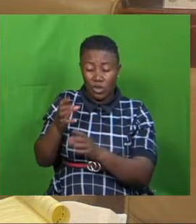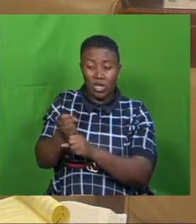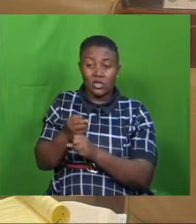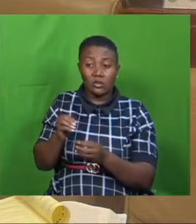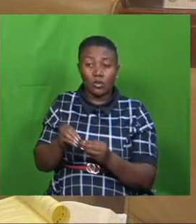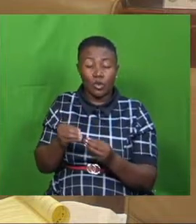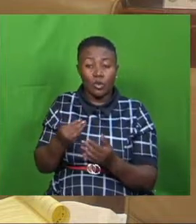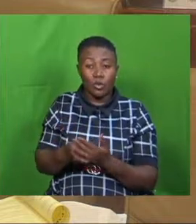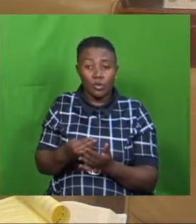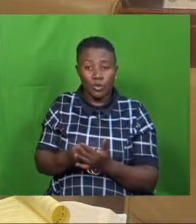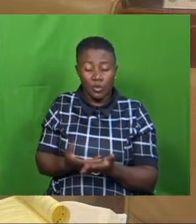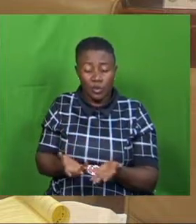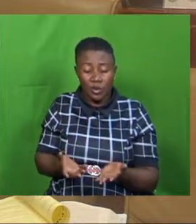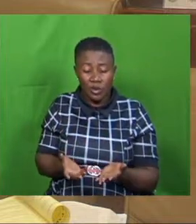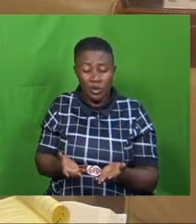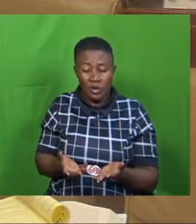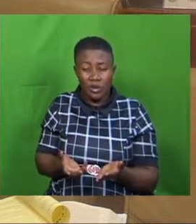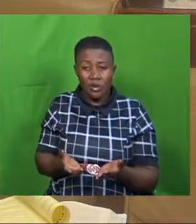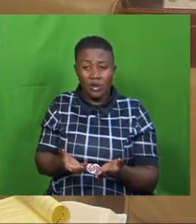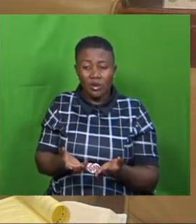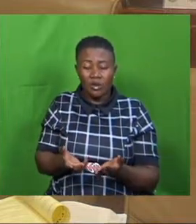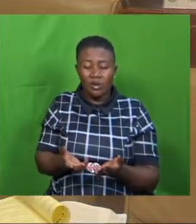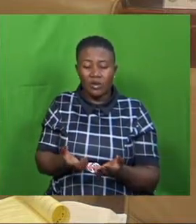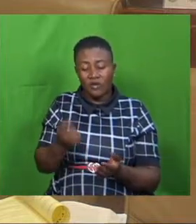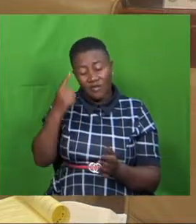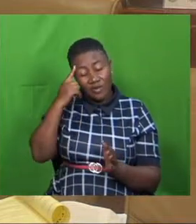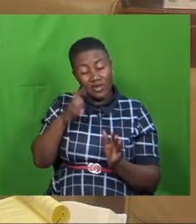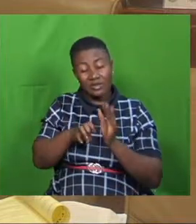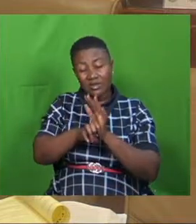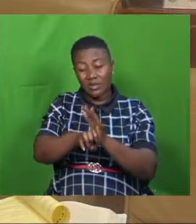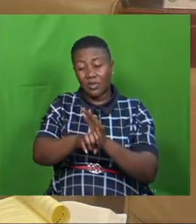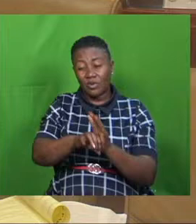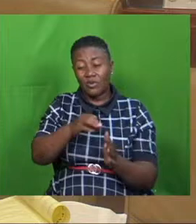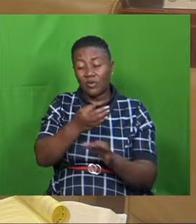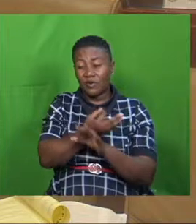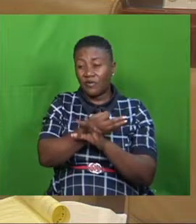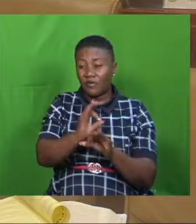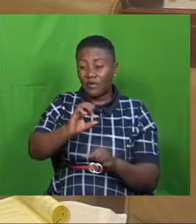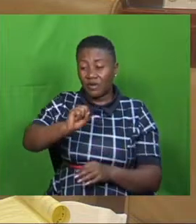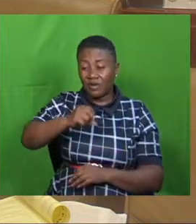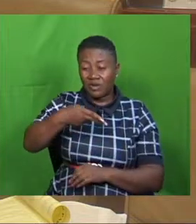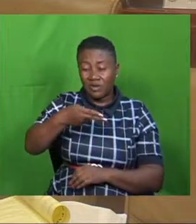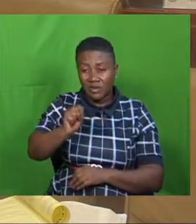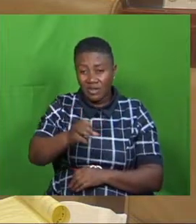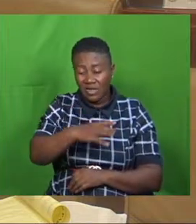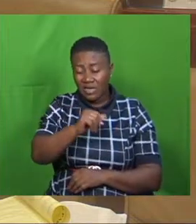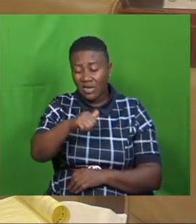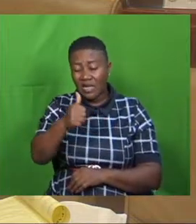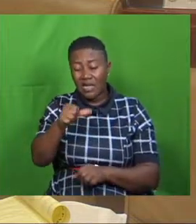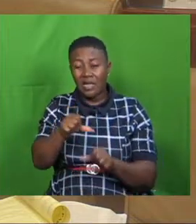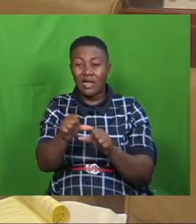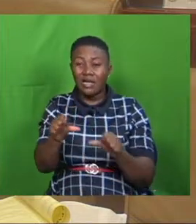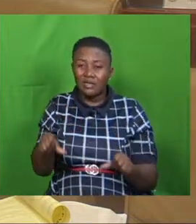With the intangibles like free senior high school and other areas of the economy,